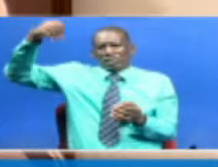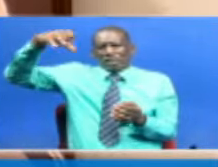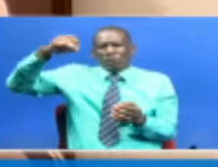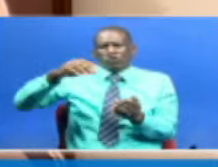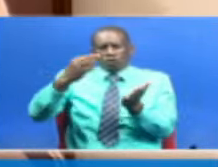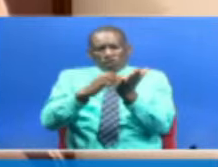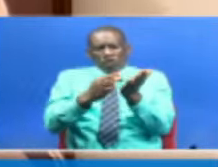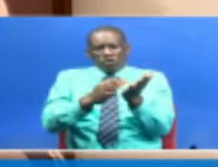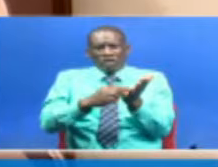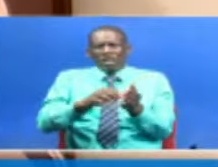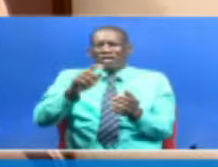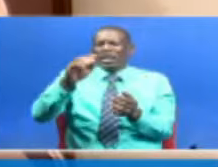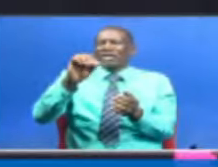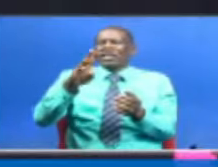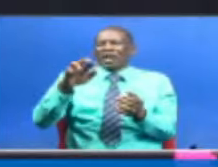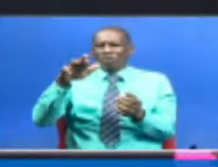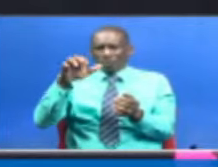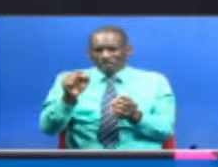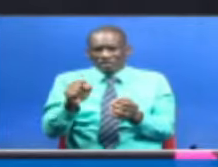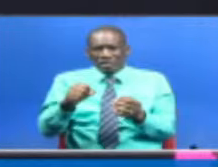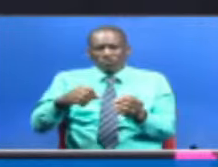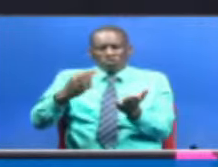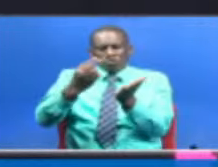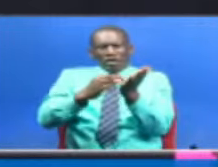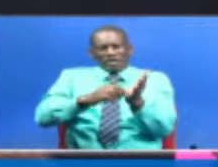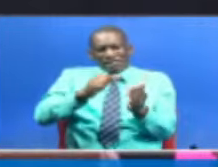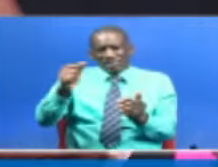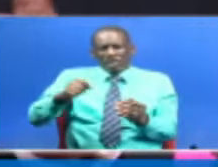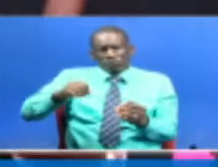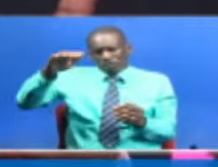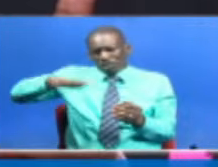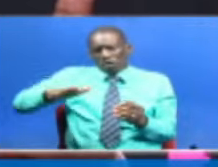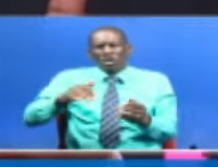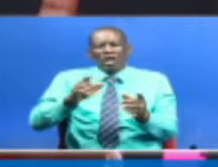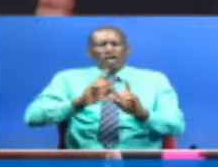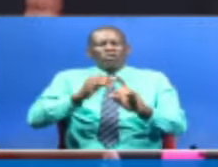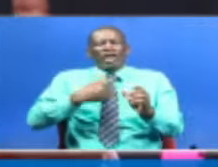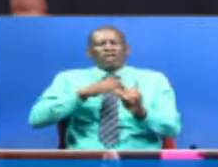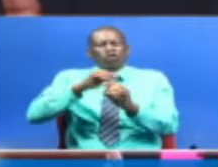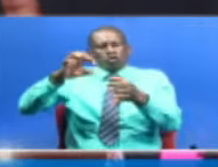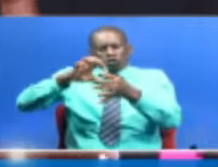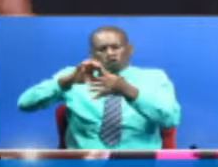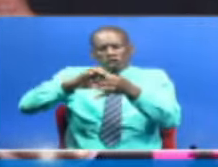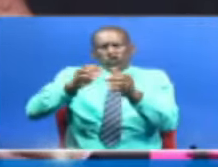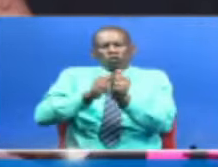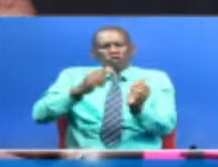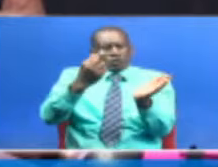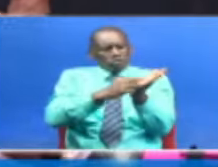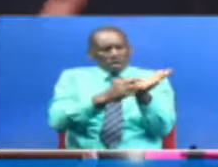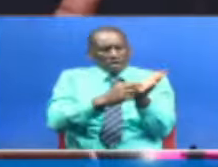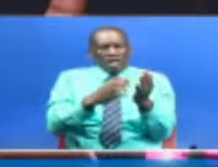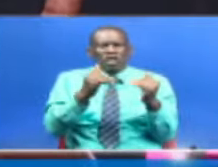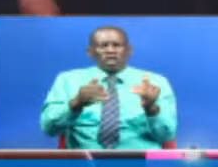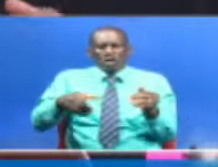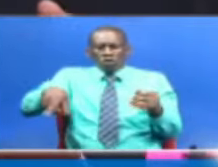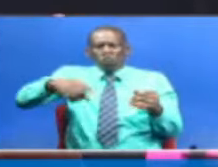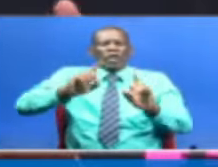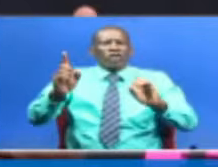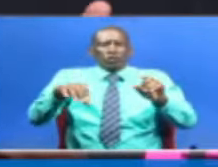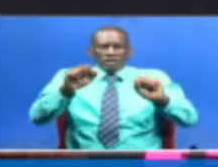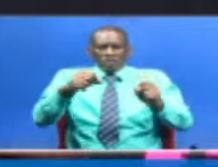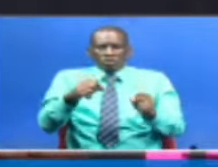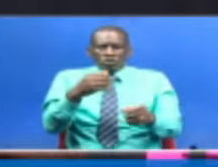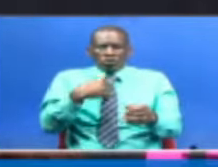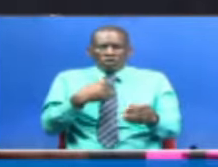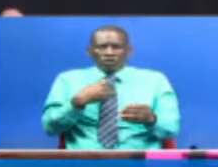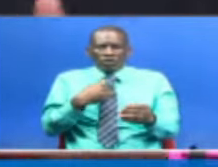had been down for a while and there was no interconnection with Uganda. So we were not able to do what you call a black